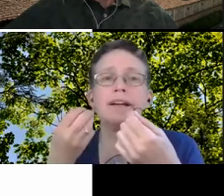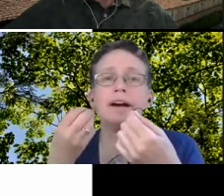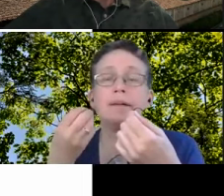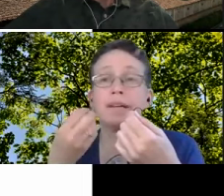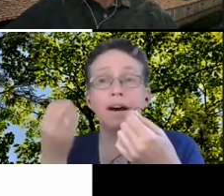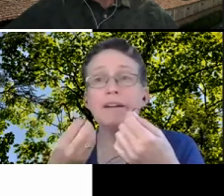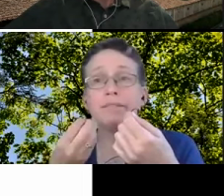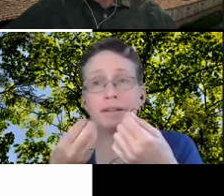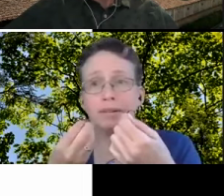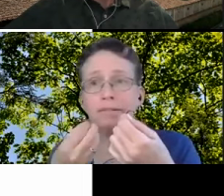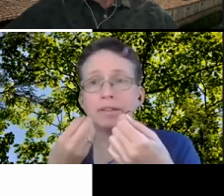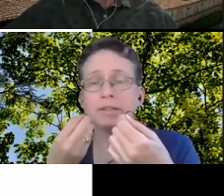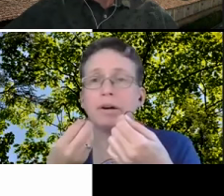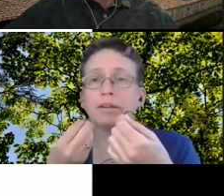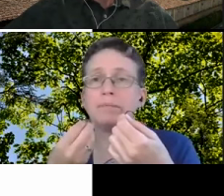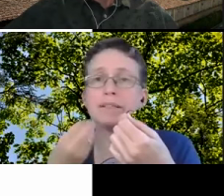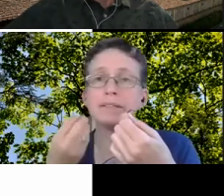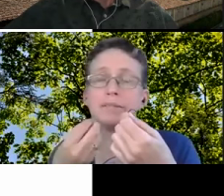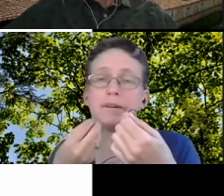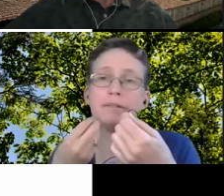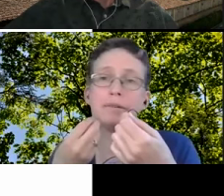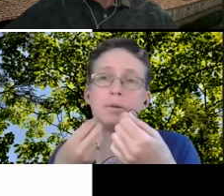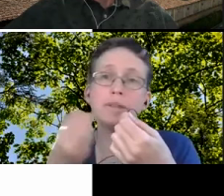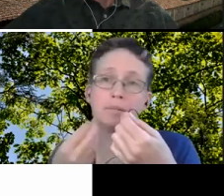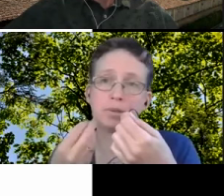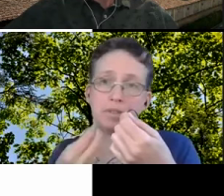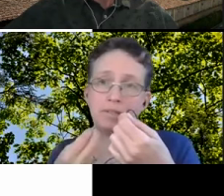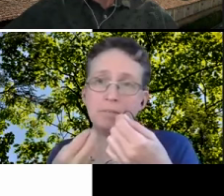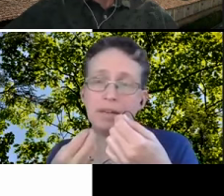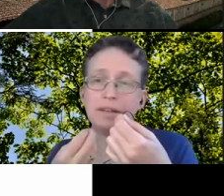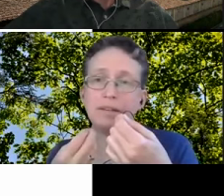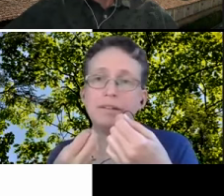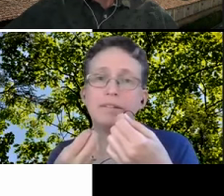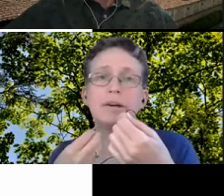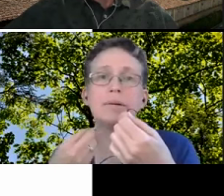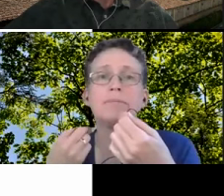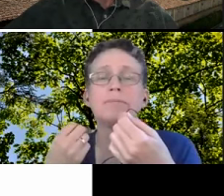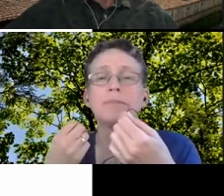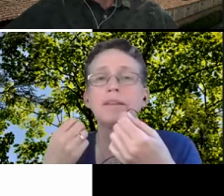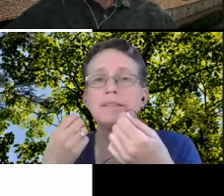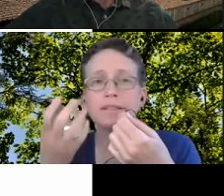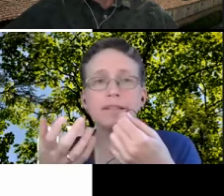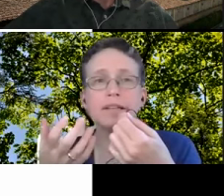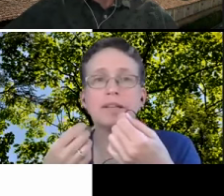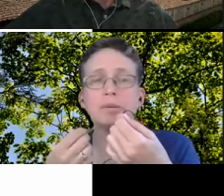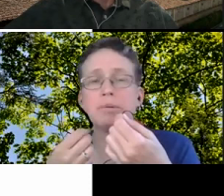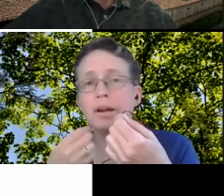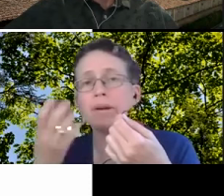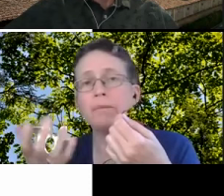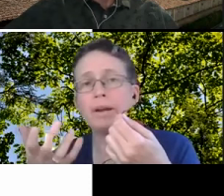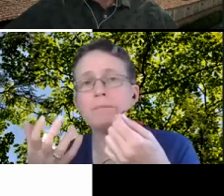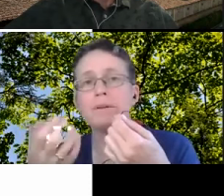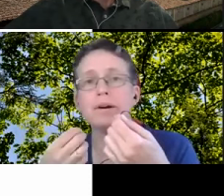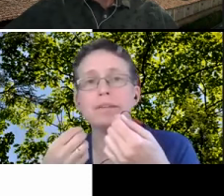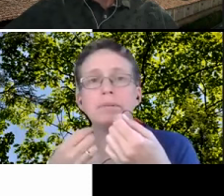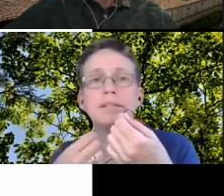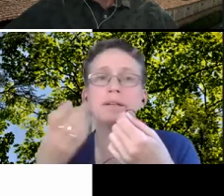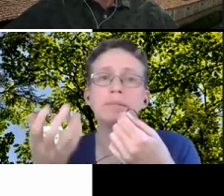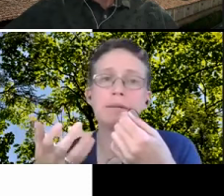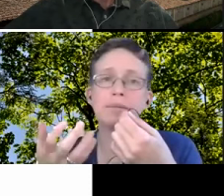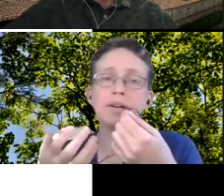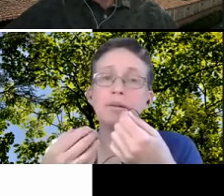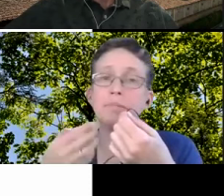that that not everyone feels welcome because of who they're perceived to be. So this incident in Central Park where a white woman called the